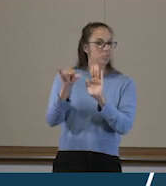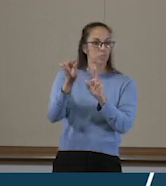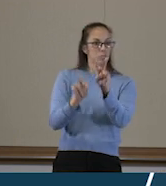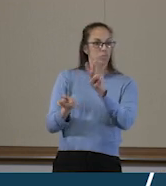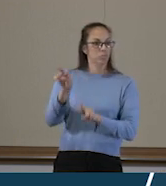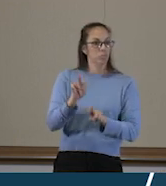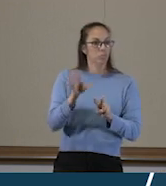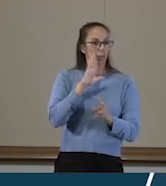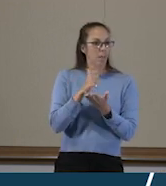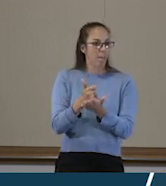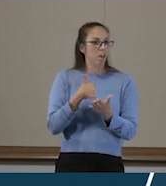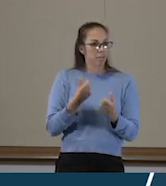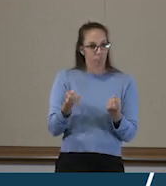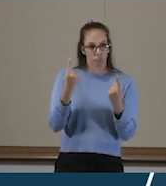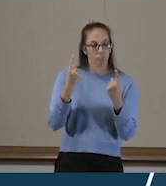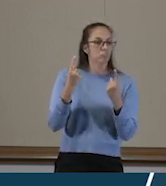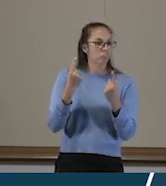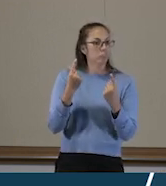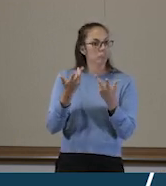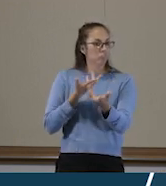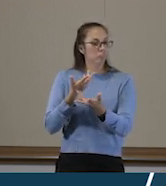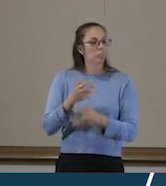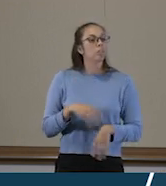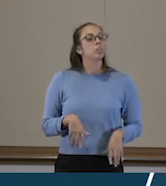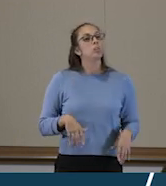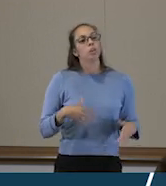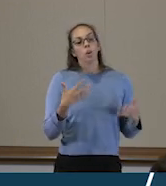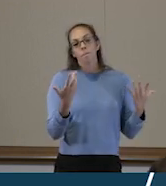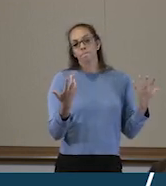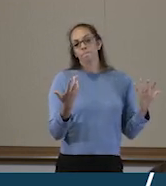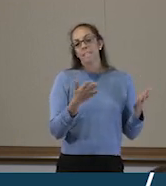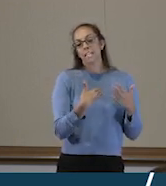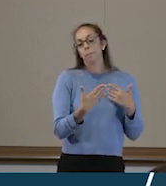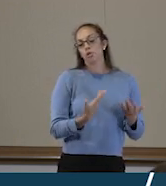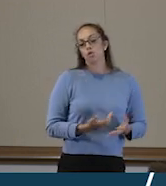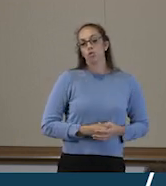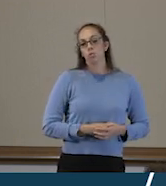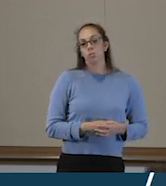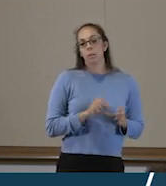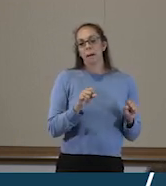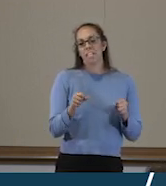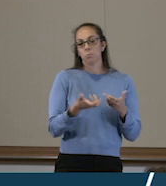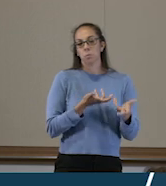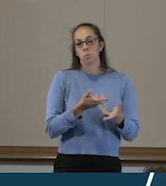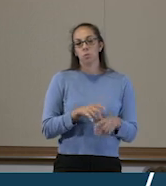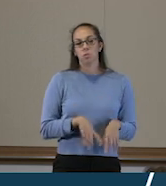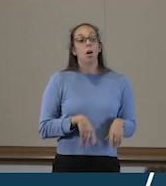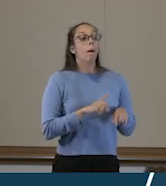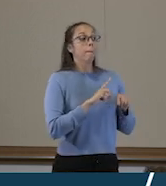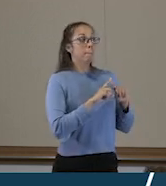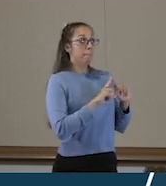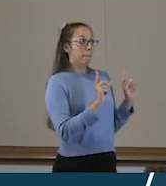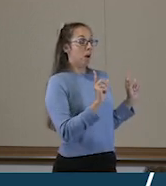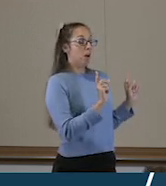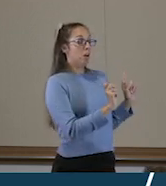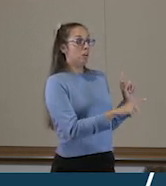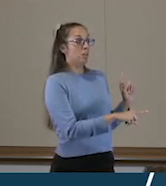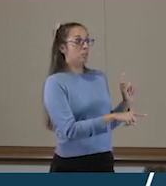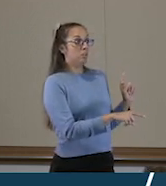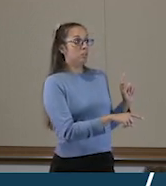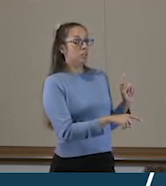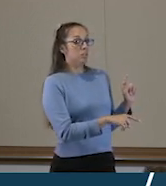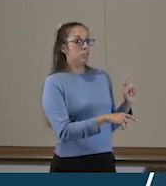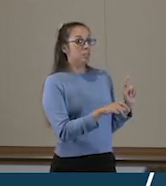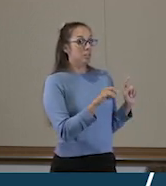PECS kind of system, so it doesn't matter. But like